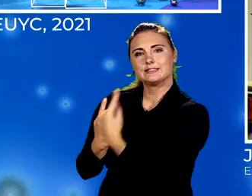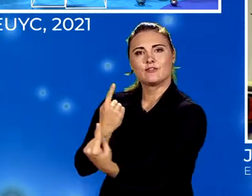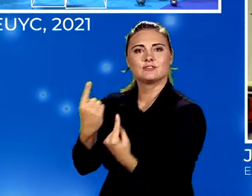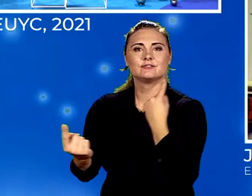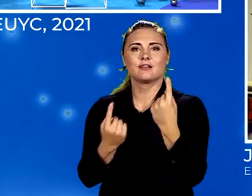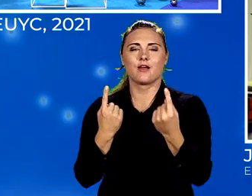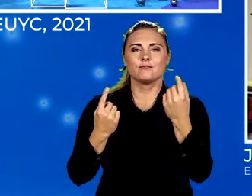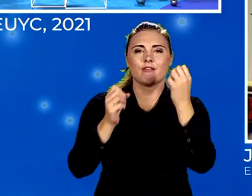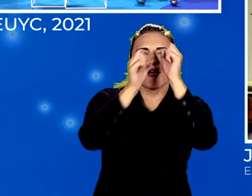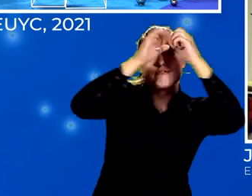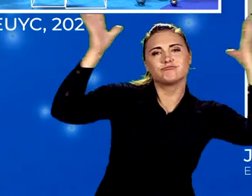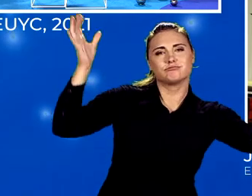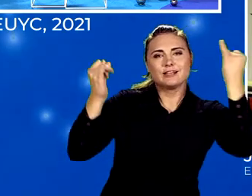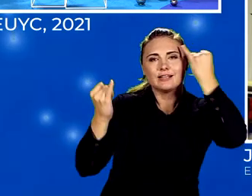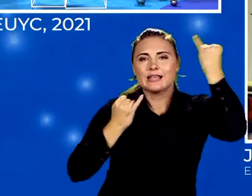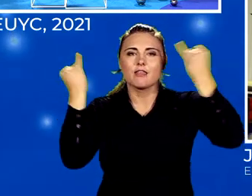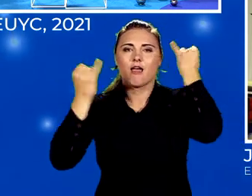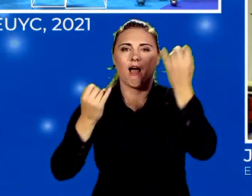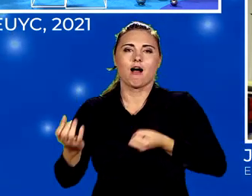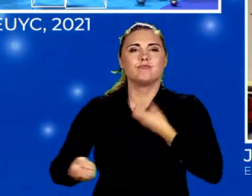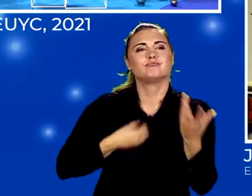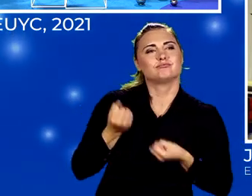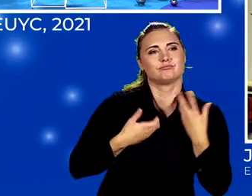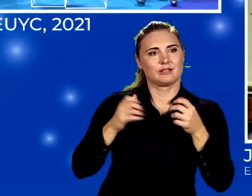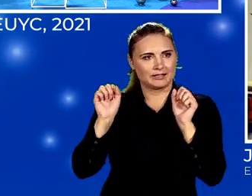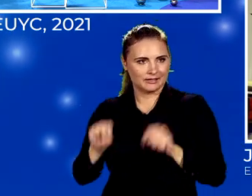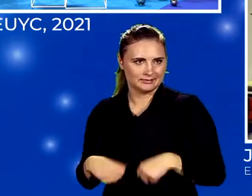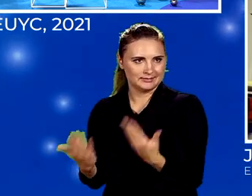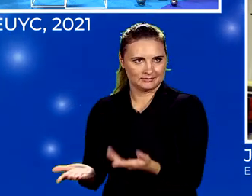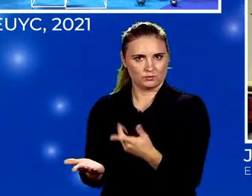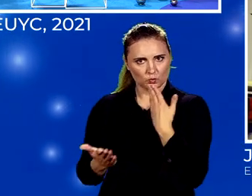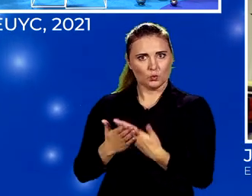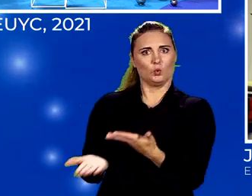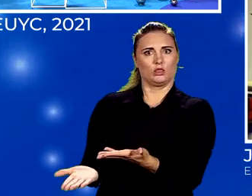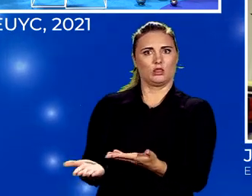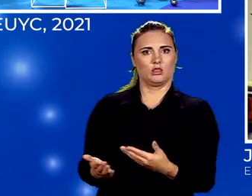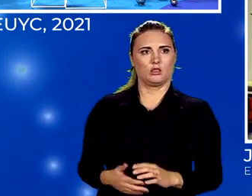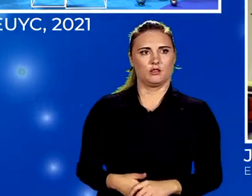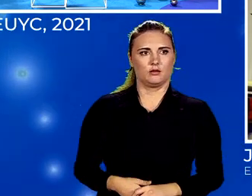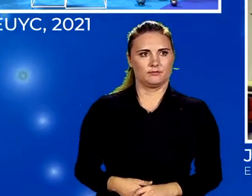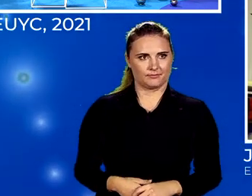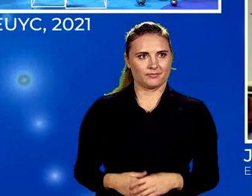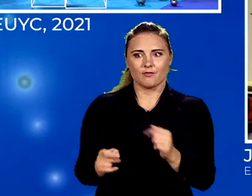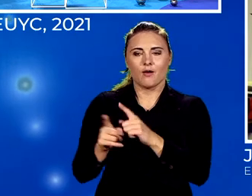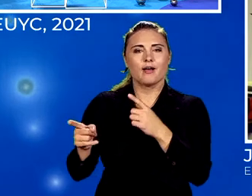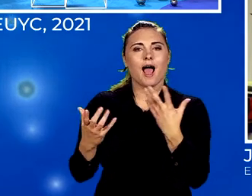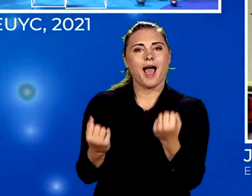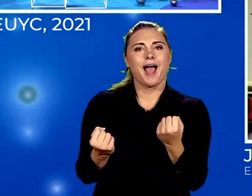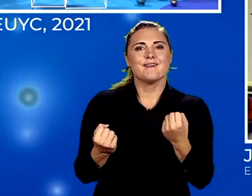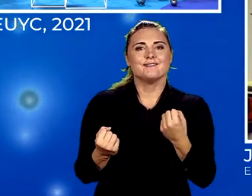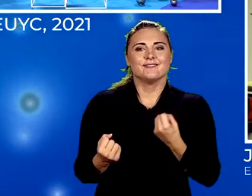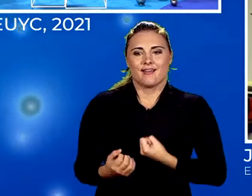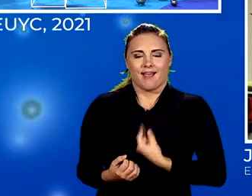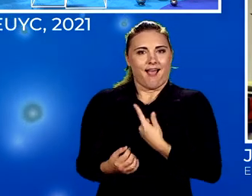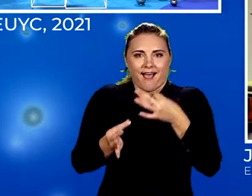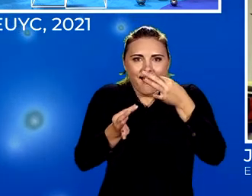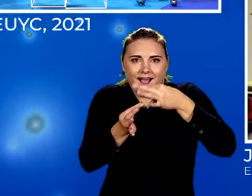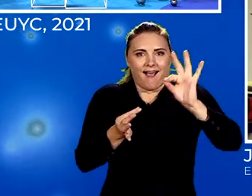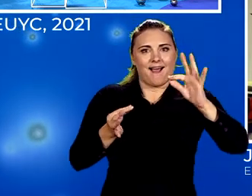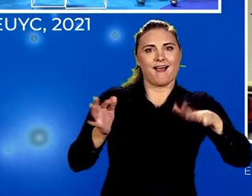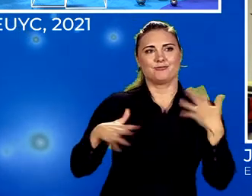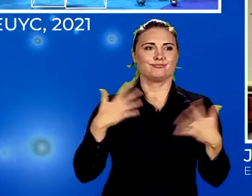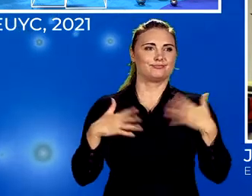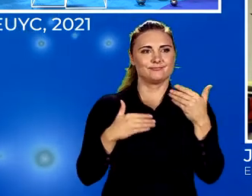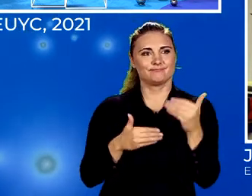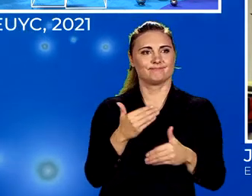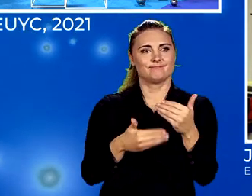ideas. I think I can say also here that we were all very excited and a bit surprised also that we had this year